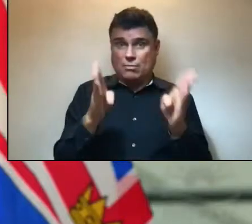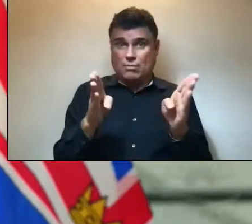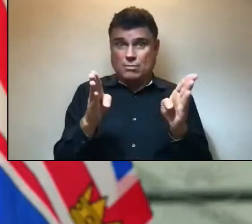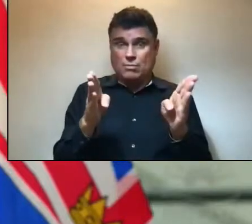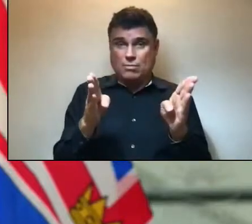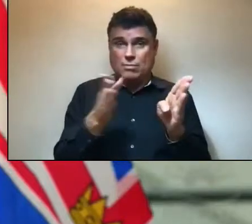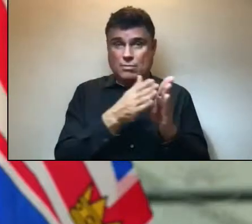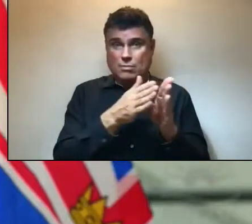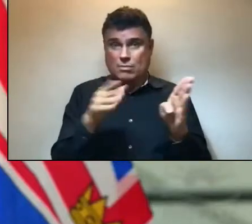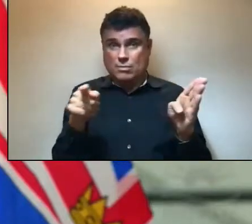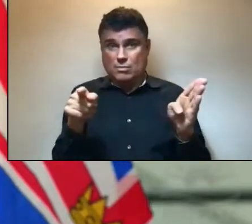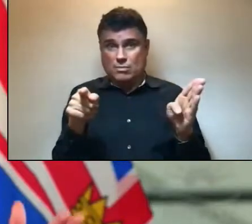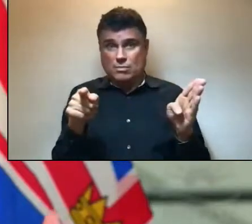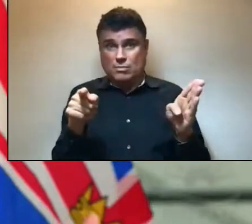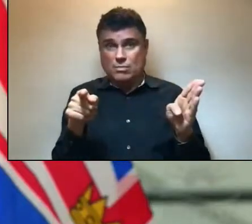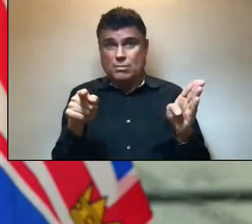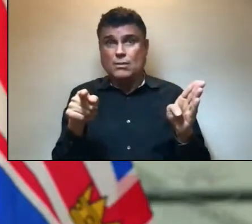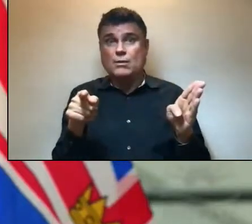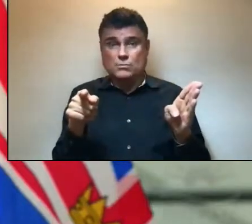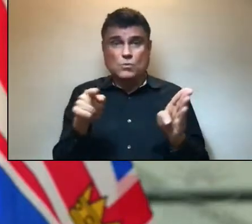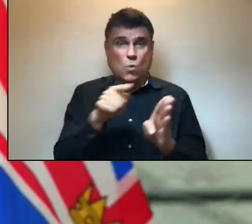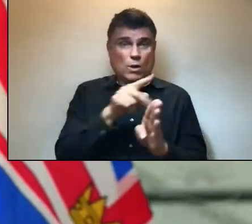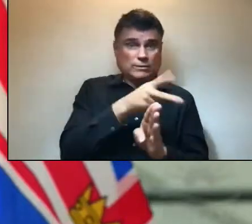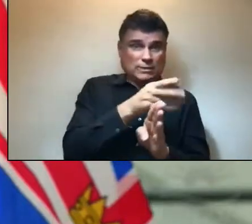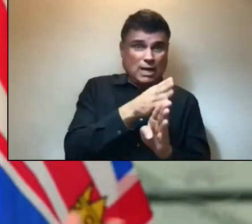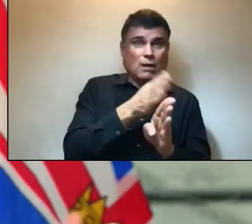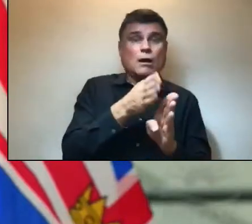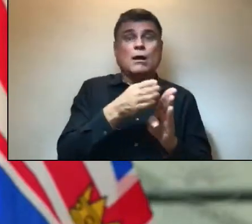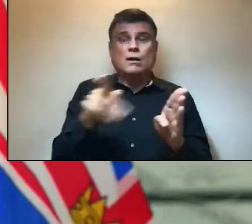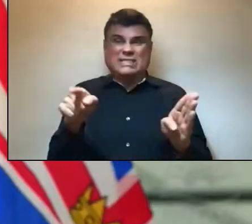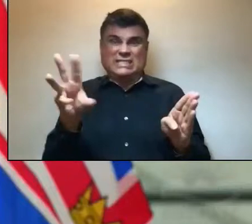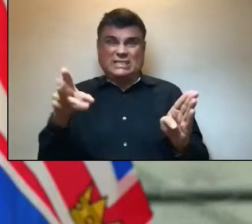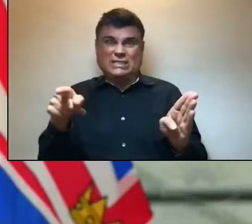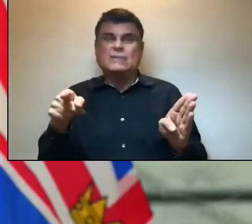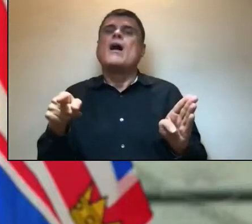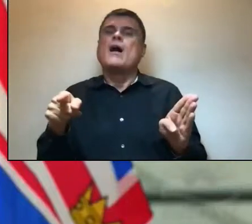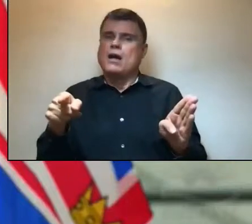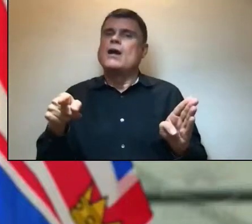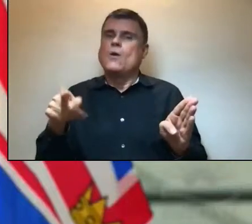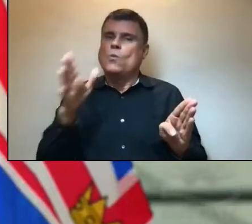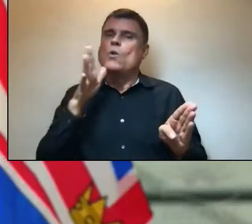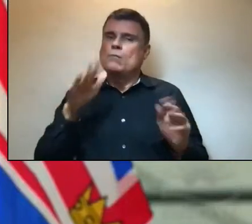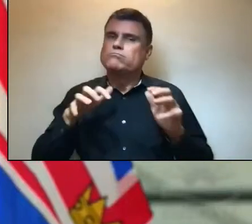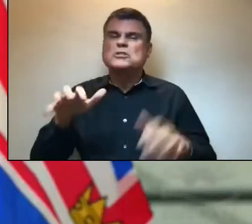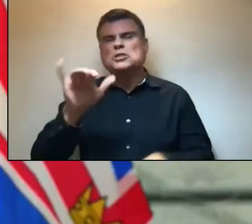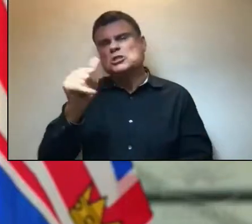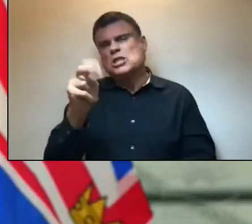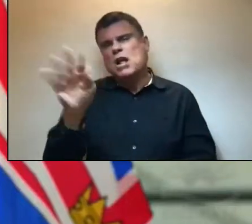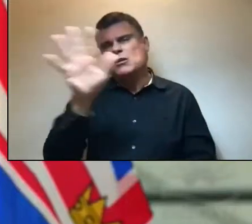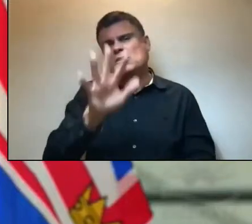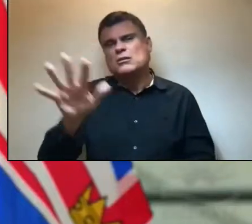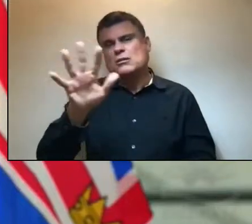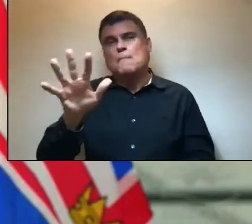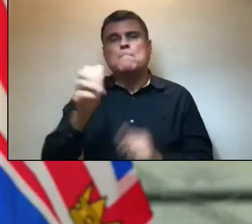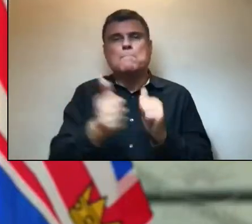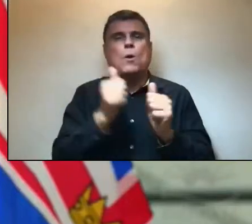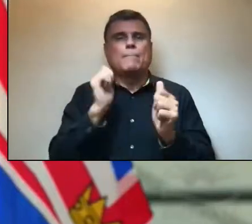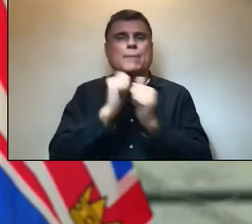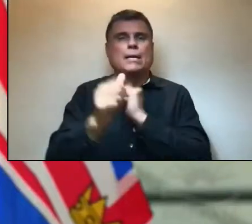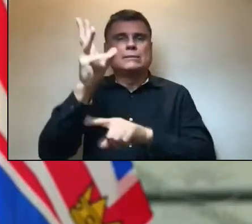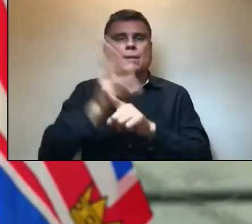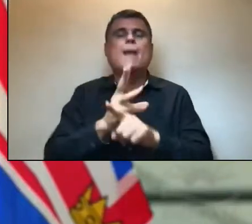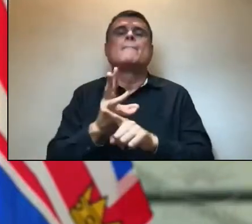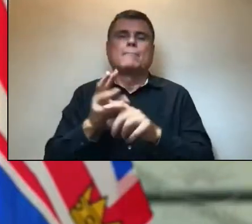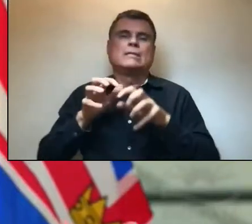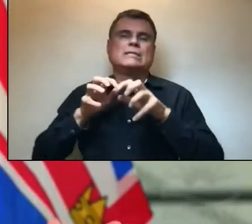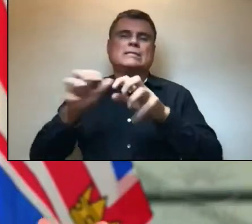the elephant, as I call it, of the dose 2s that we were giving in June and July and into the 1st of August.